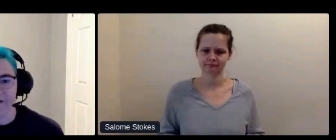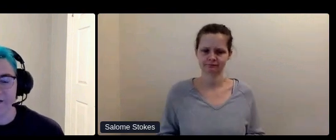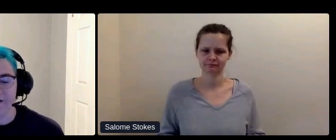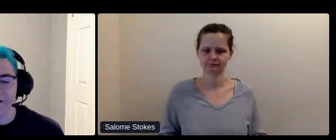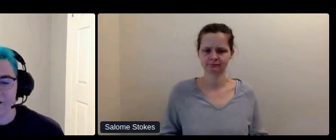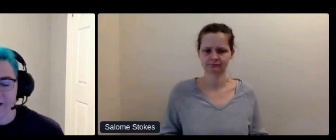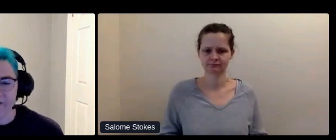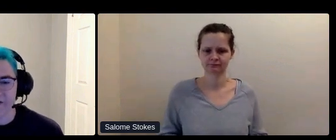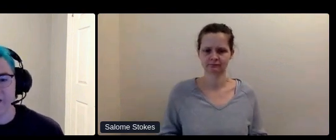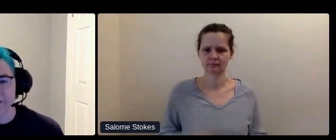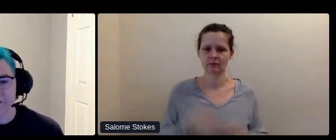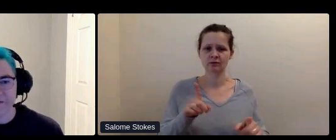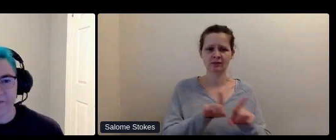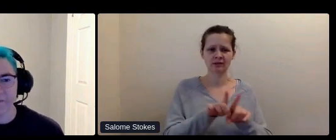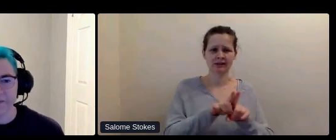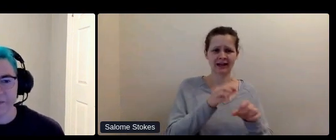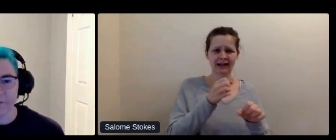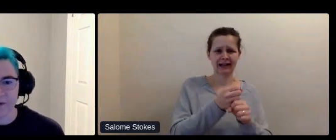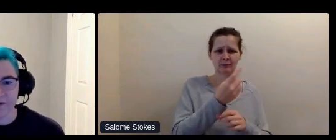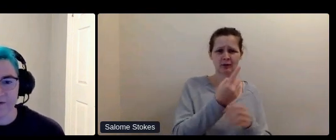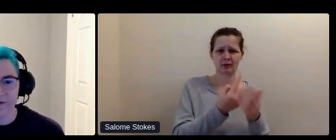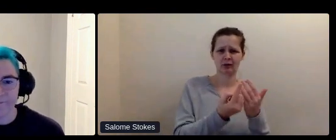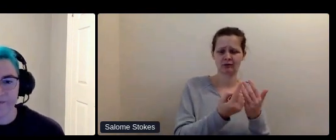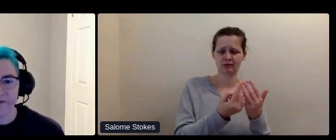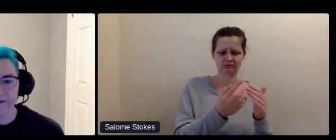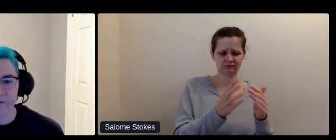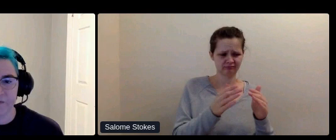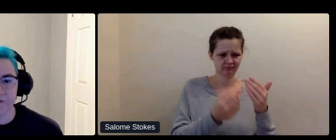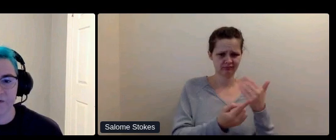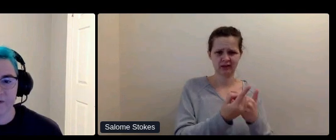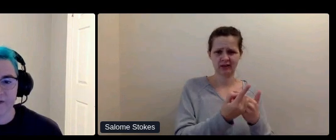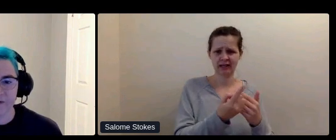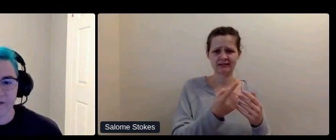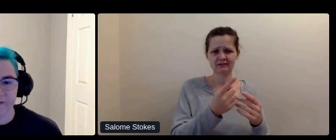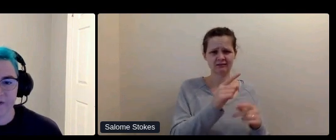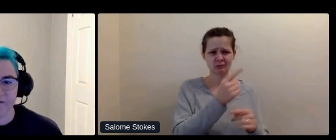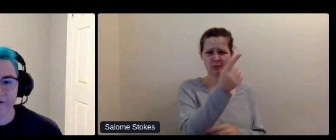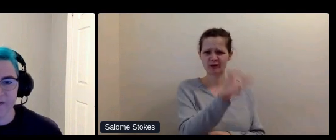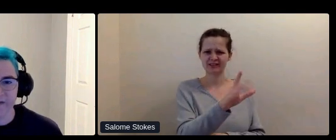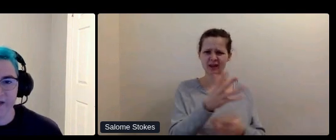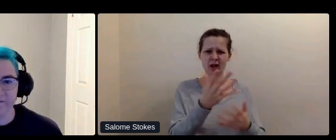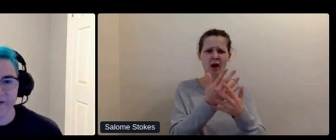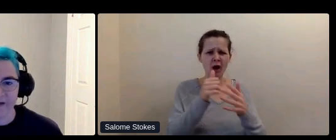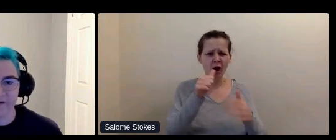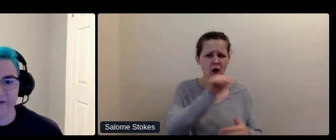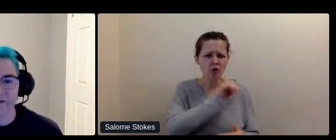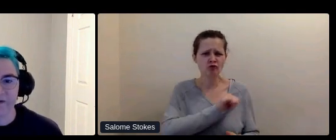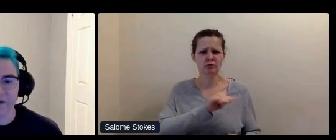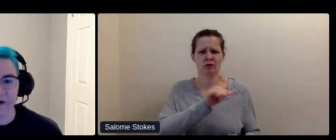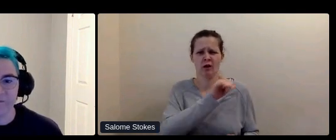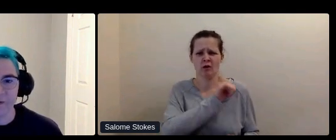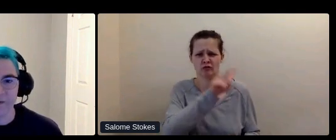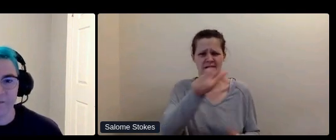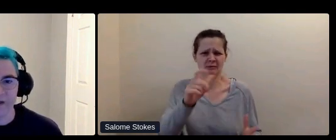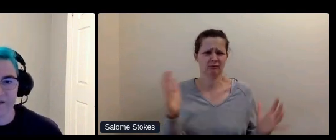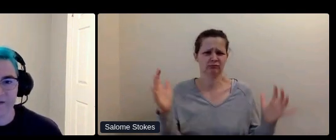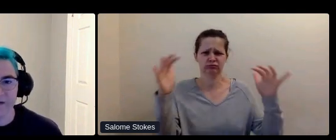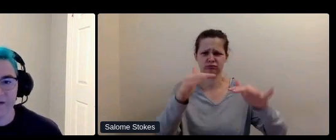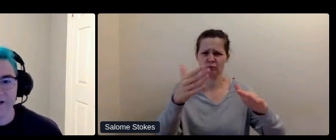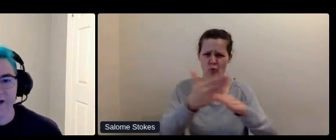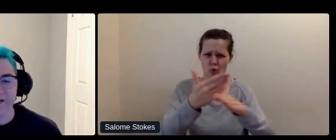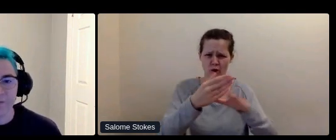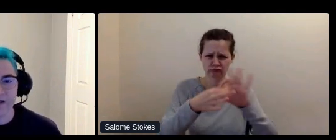and they are a collection of hundreds of people doing work. So let's look at some of the deciding factors of what we